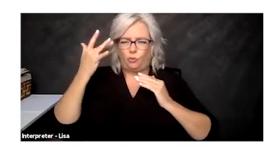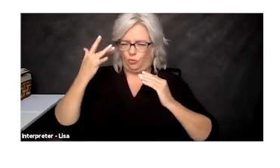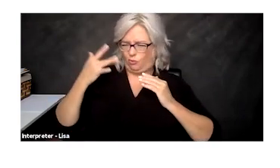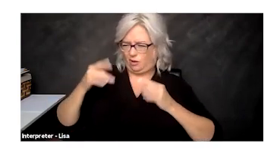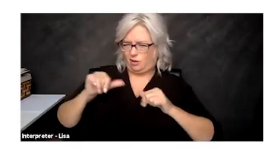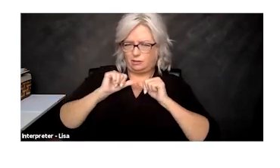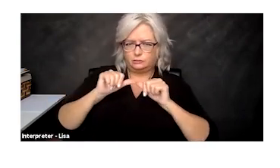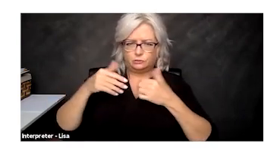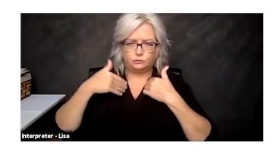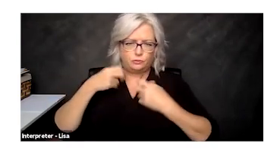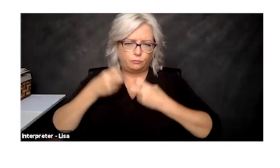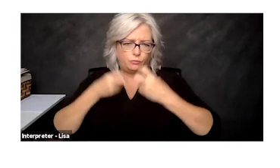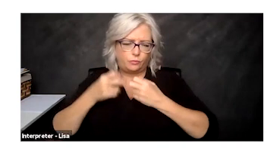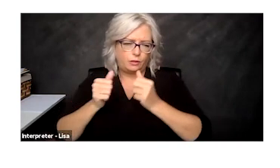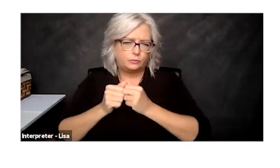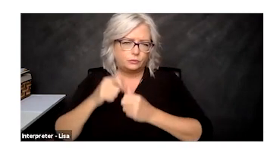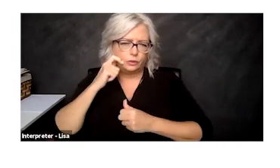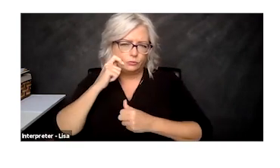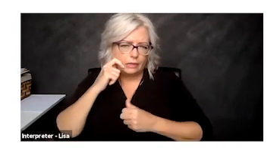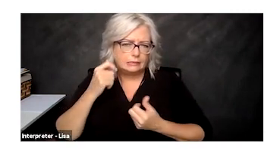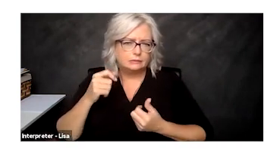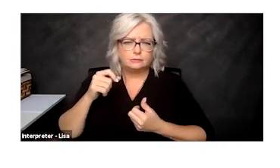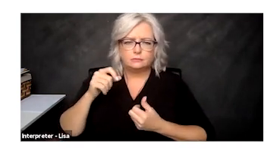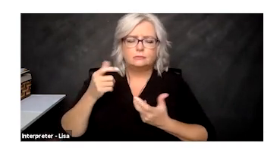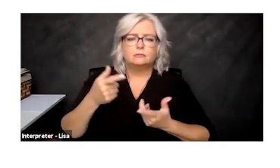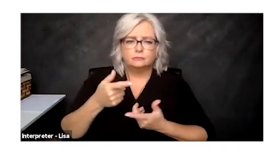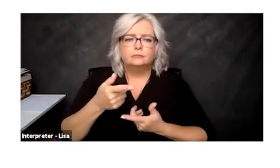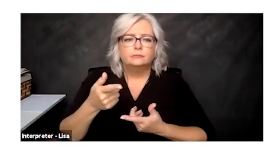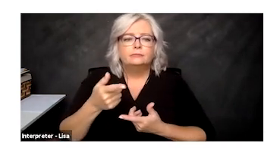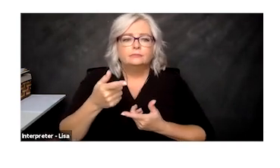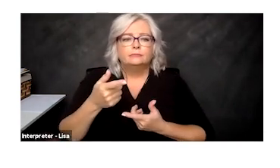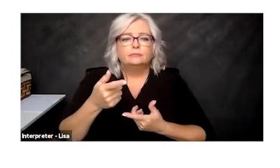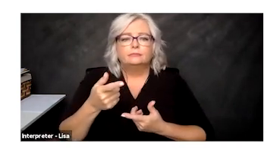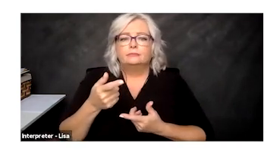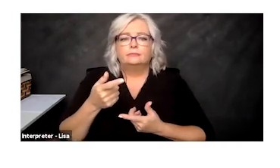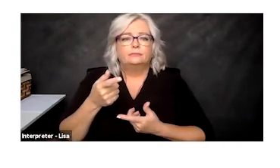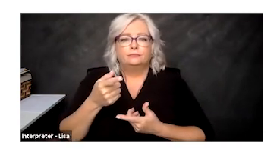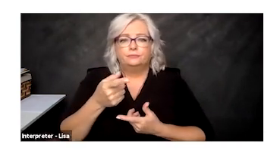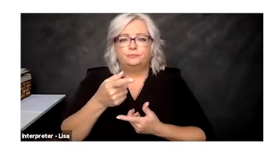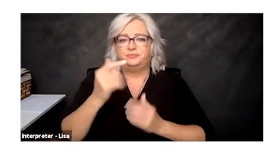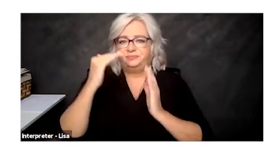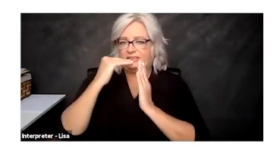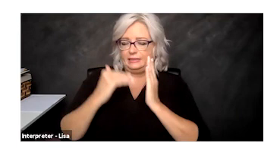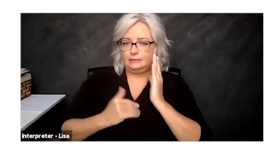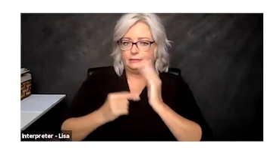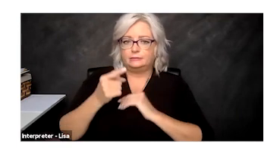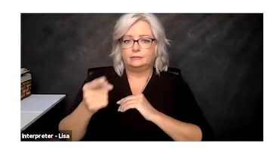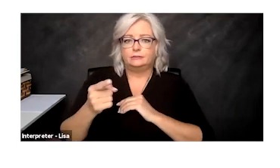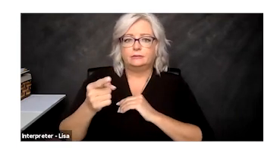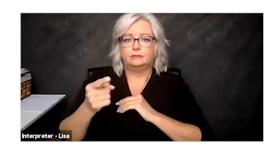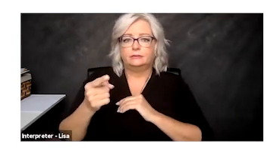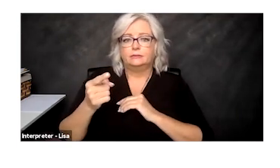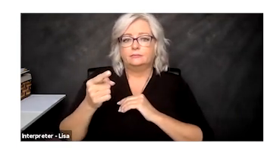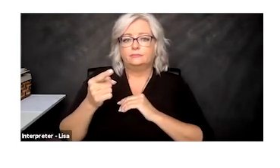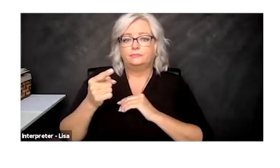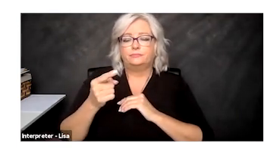race. So here we identify some common missteps. Very few successful brands are run by Black people and other people